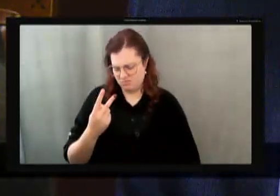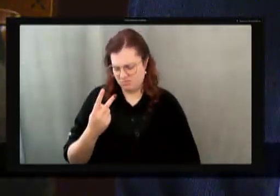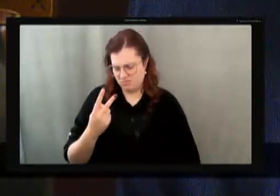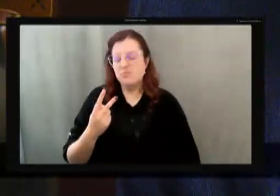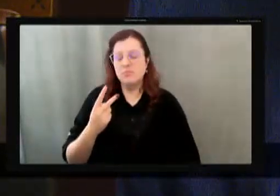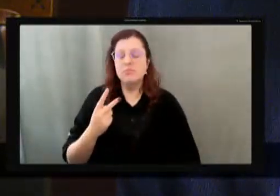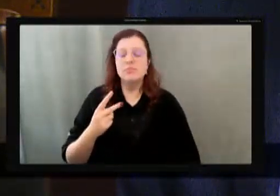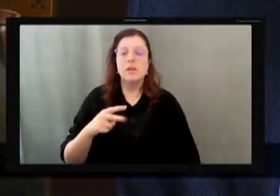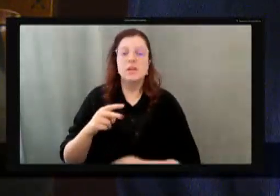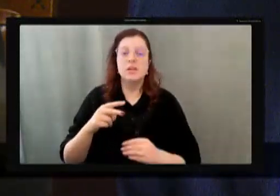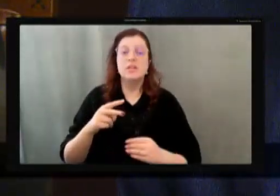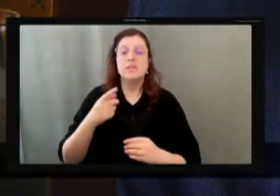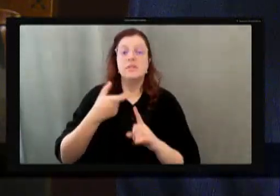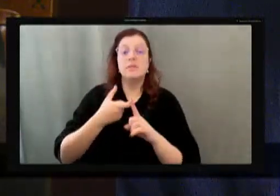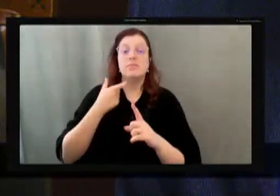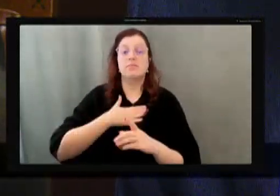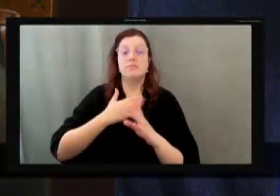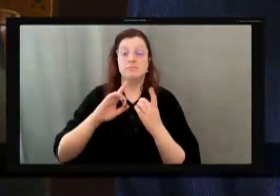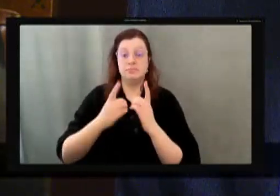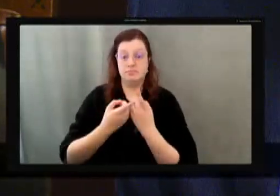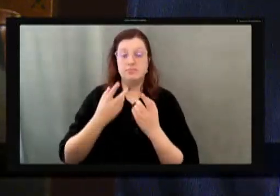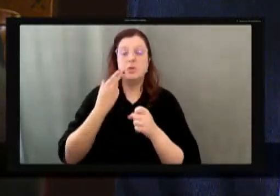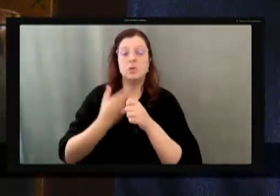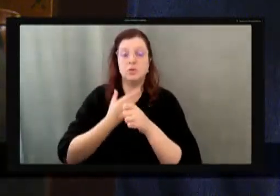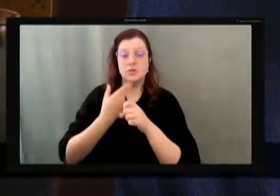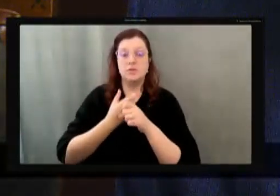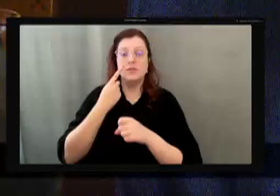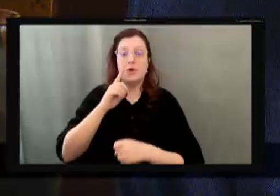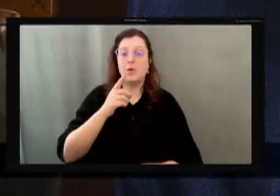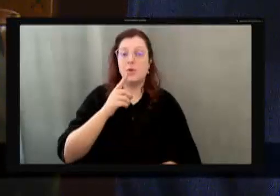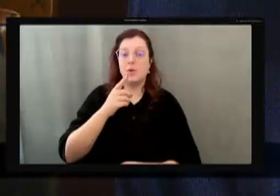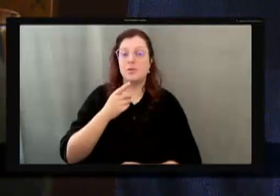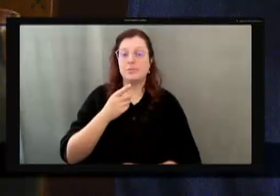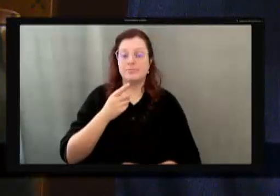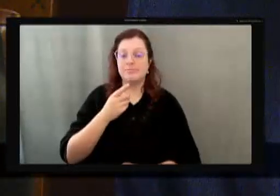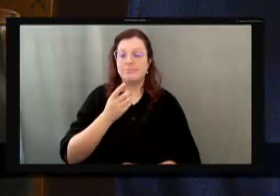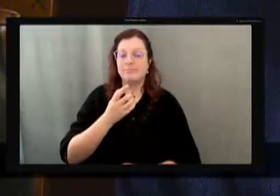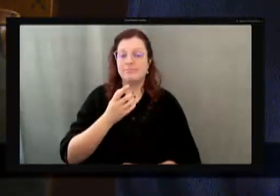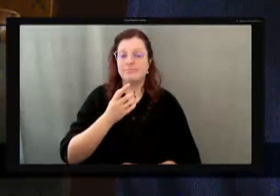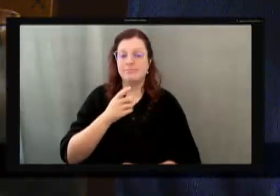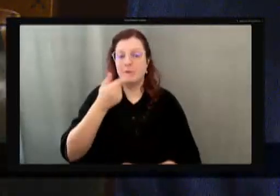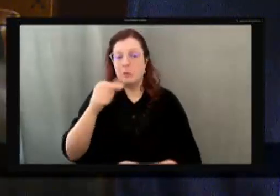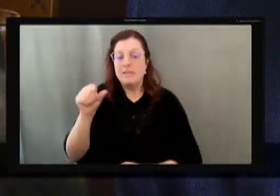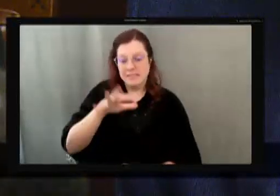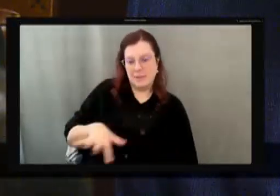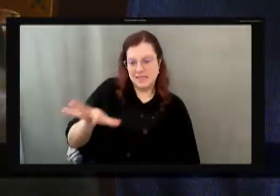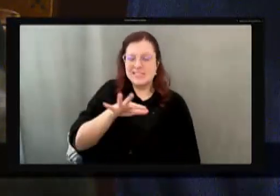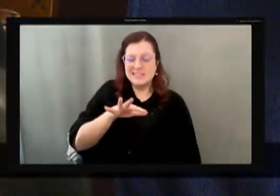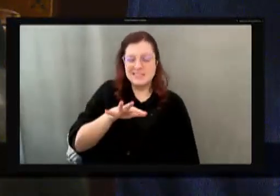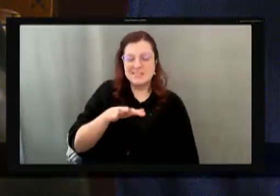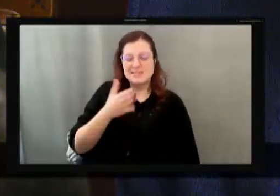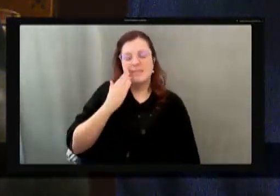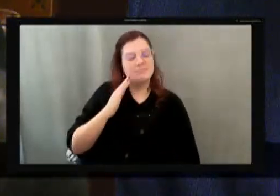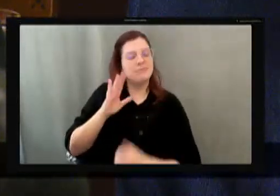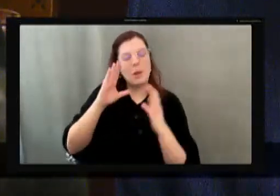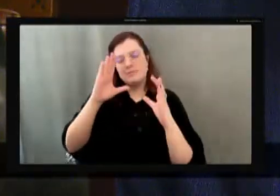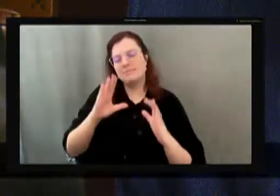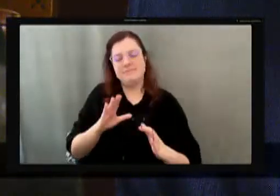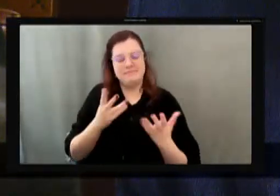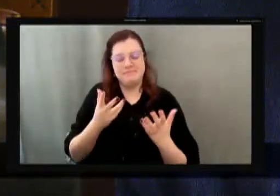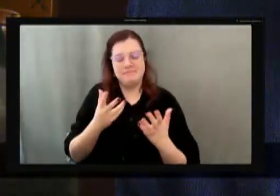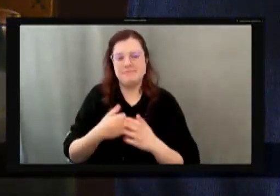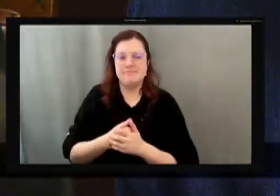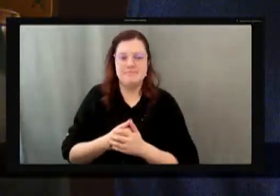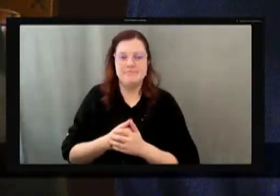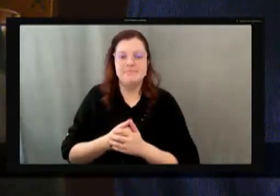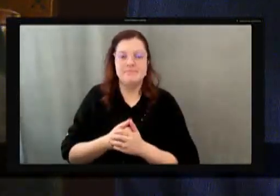are moving in my district, are being used for green space, which is exactly, is great. And I can also